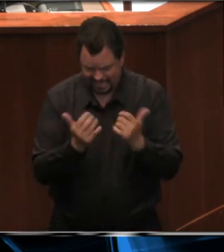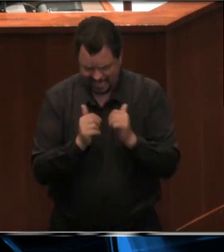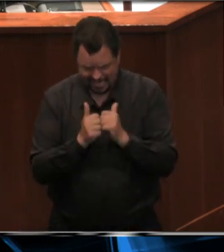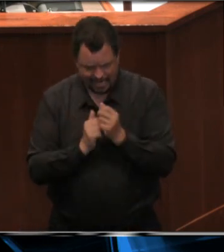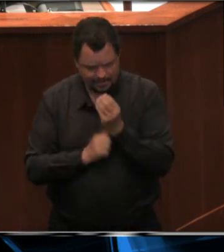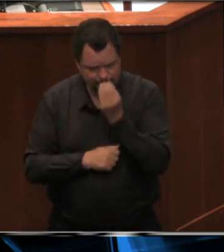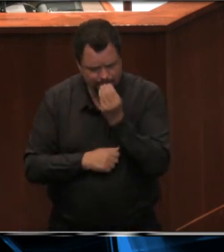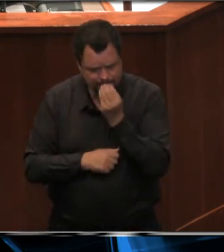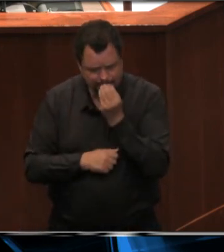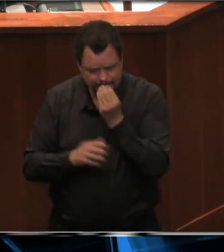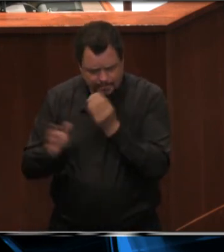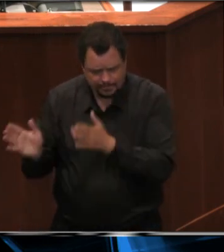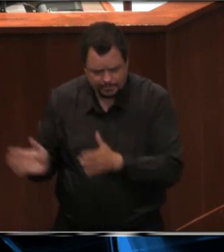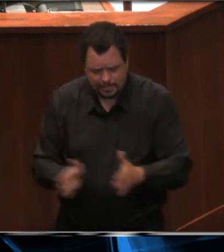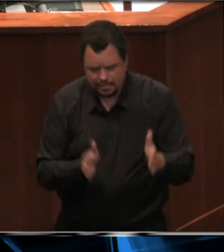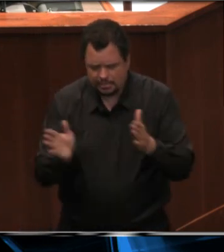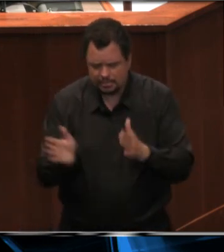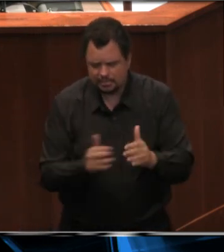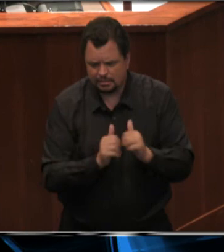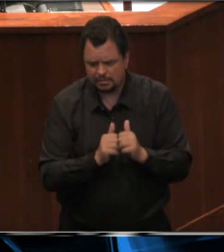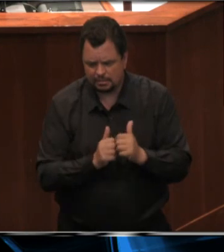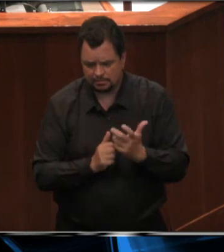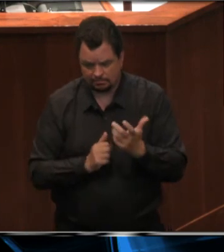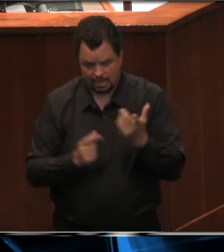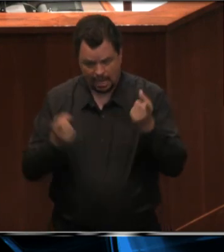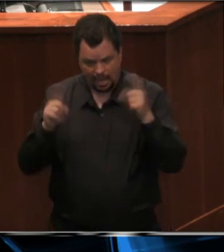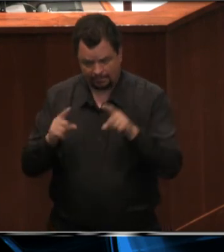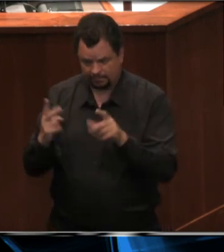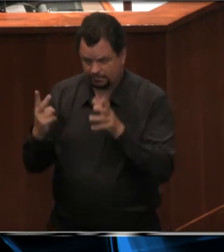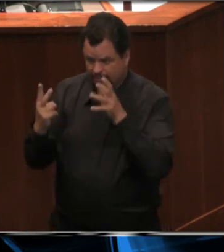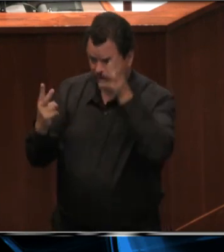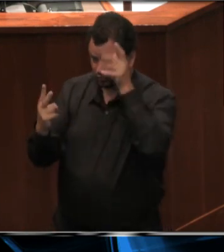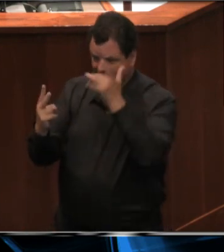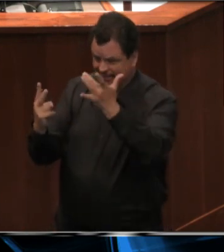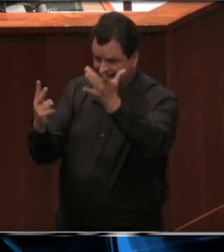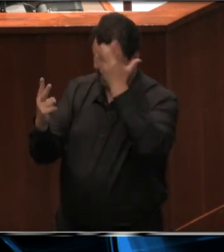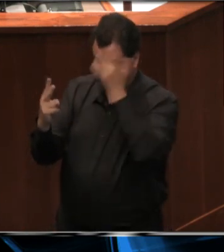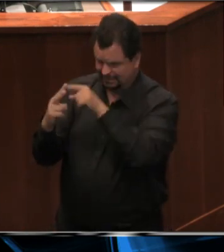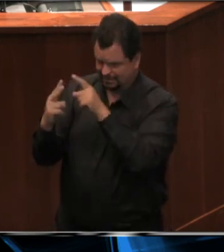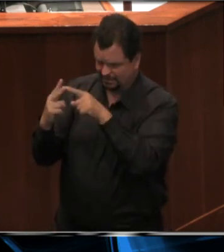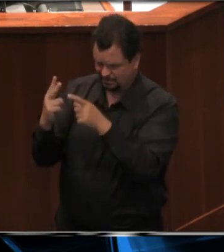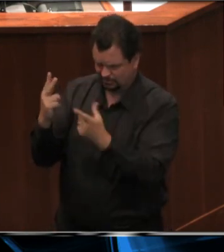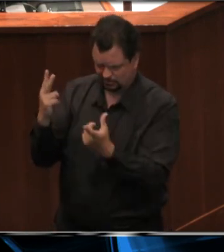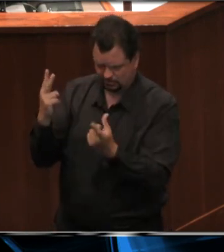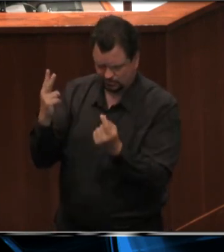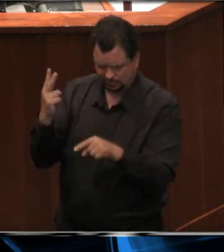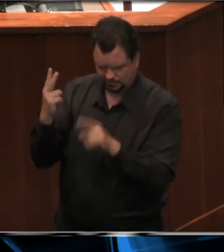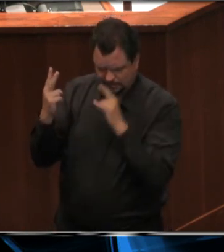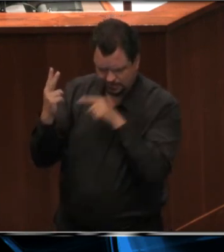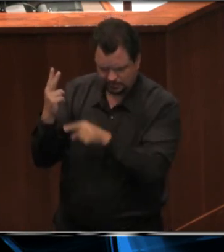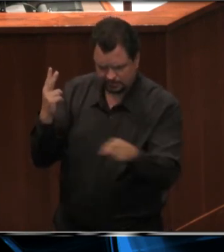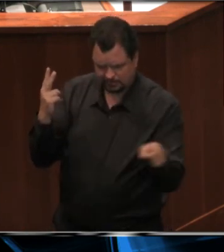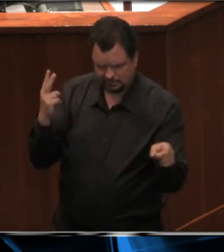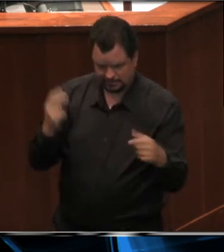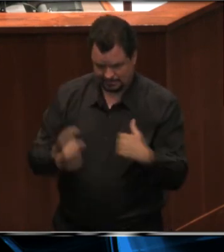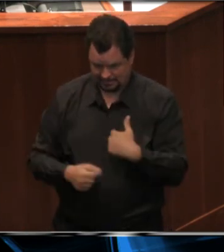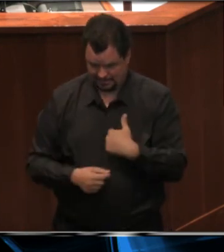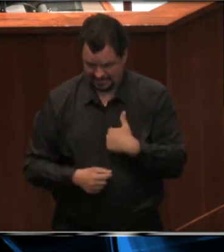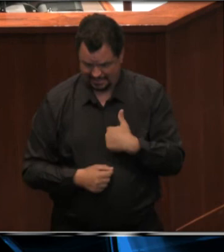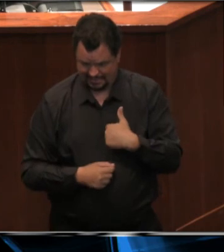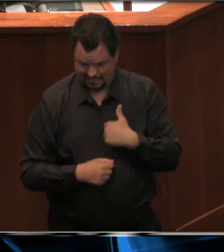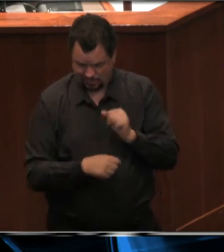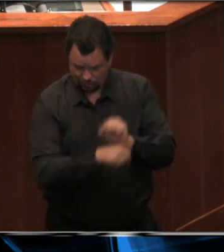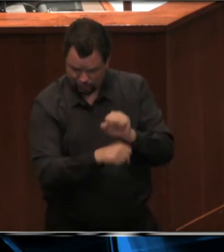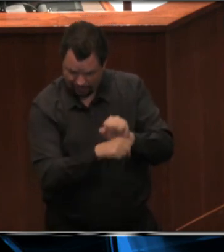ill. It is also making me question whether it's feasible to continue a career I love when I want to protect my family as well as I can. I don't